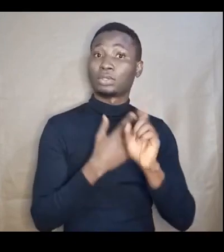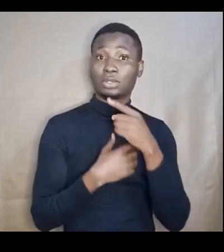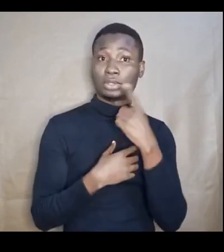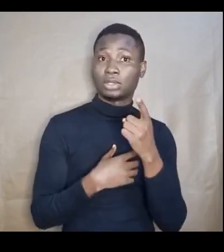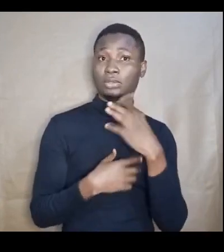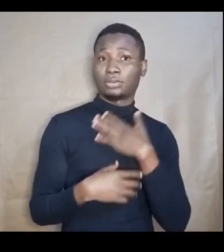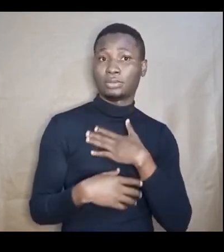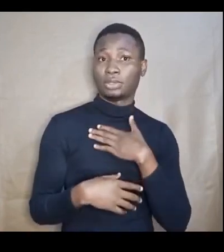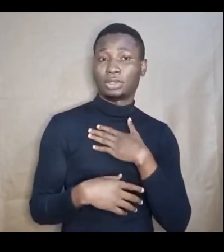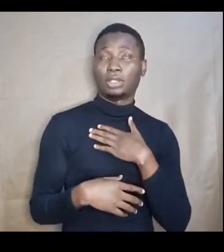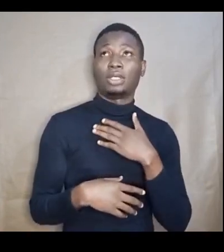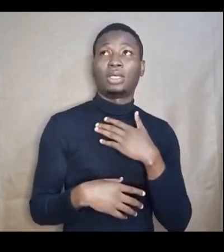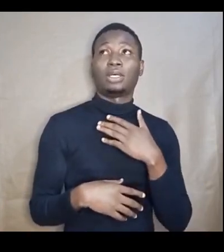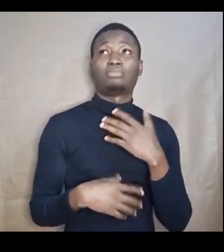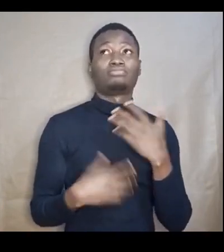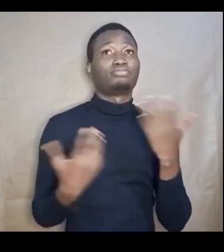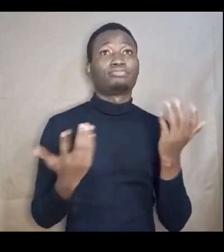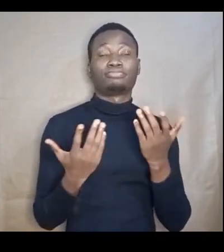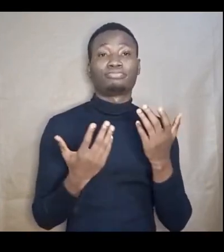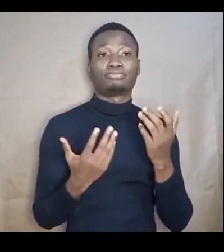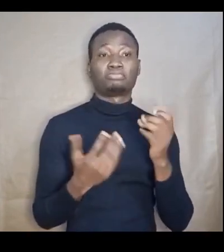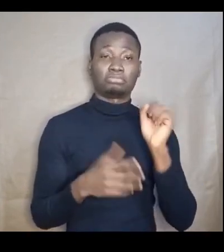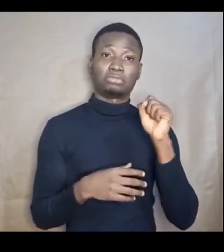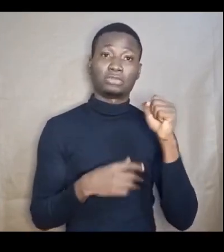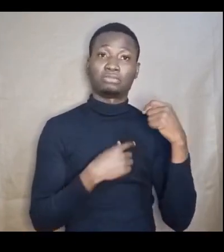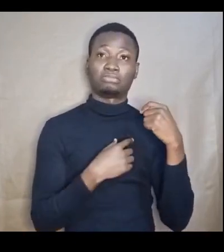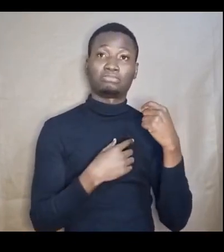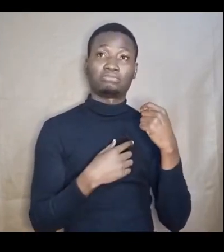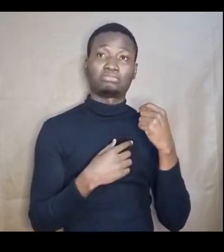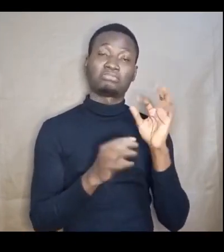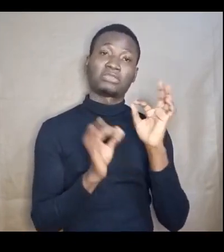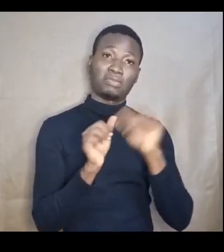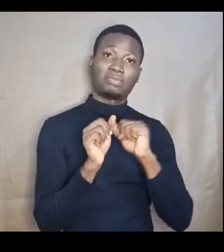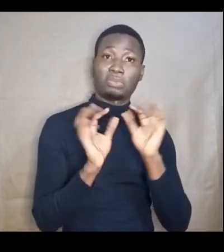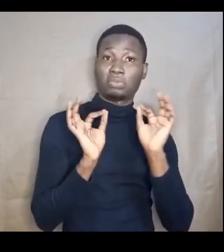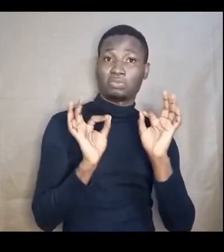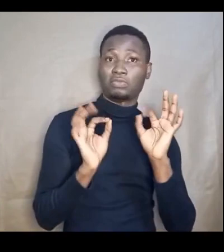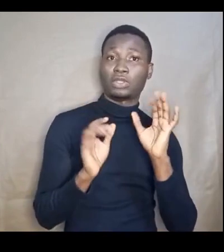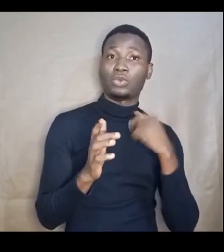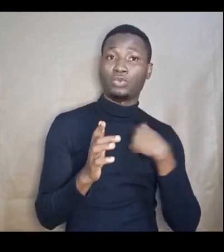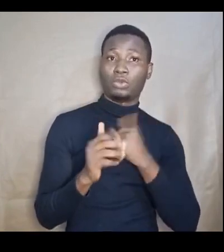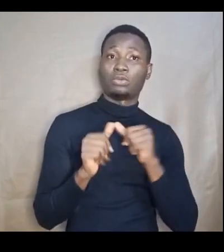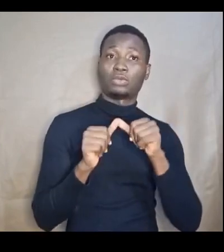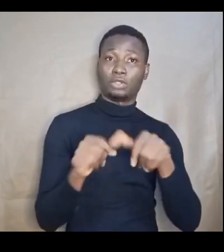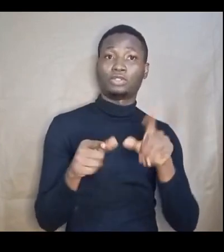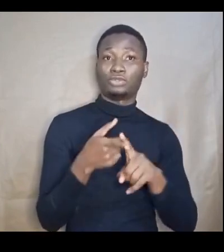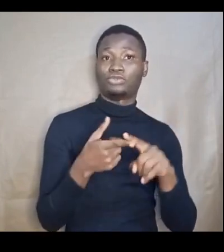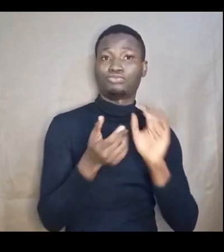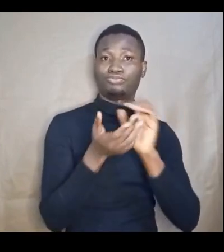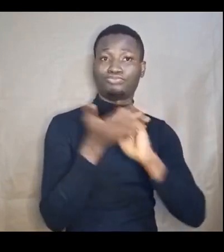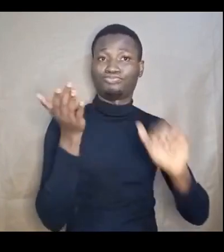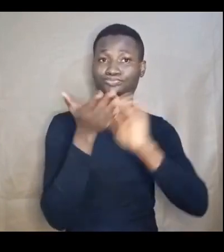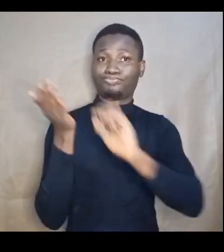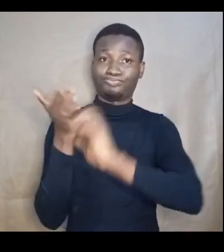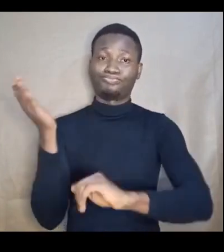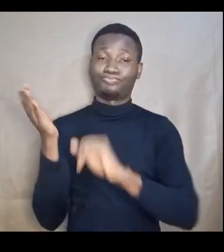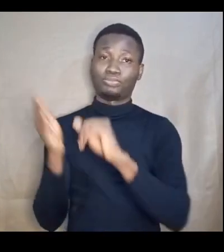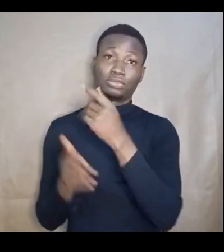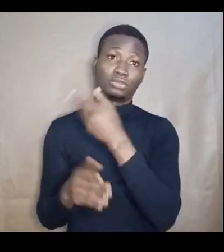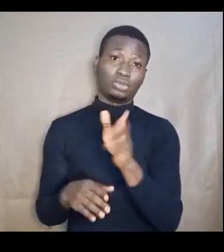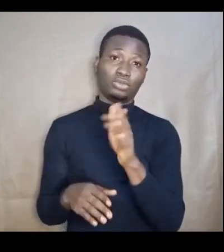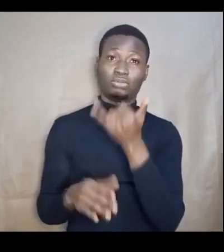that so far, so good. The demolitions will continue and until we